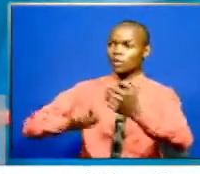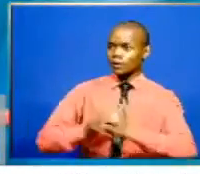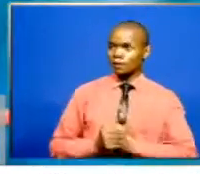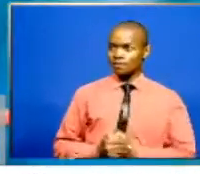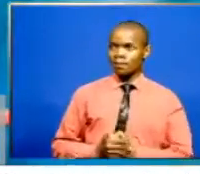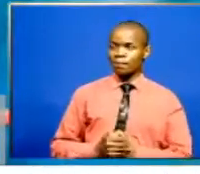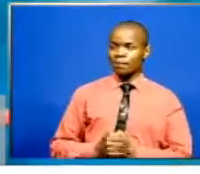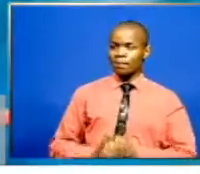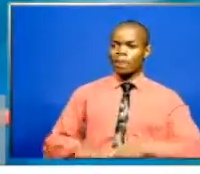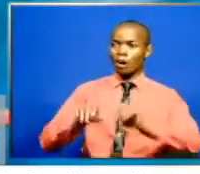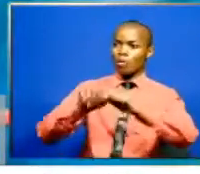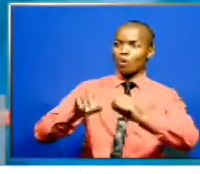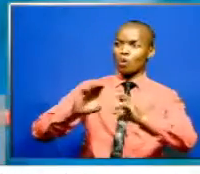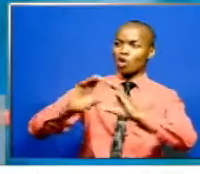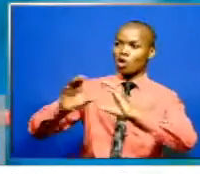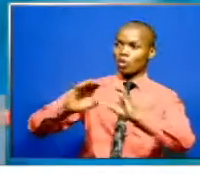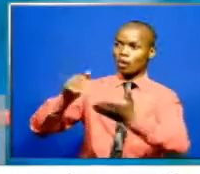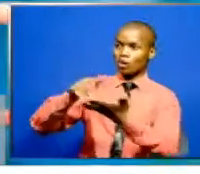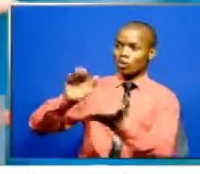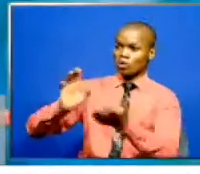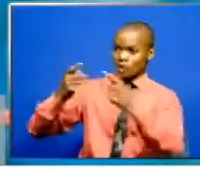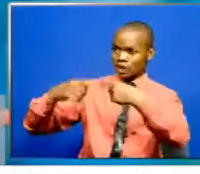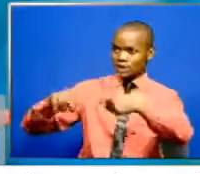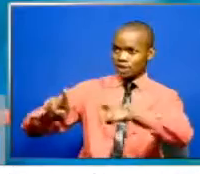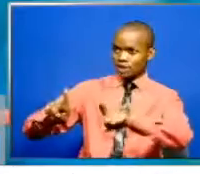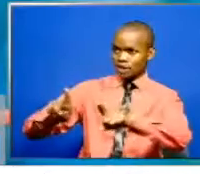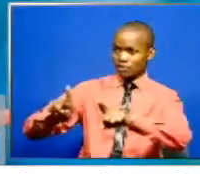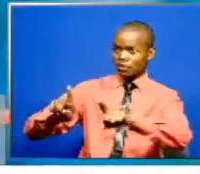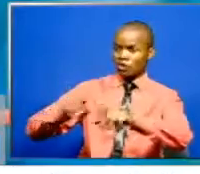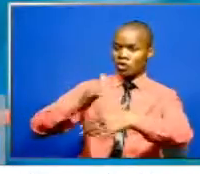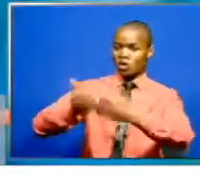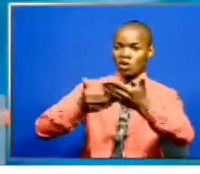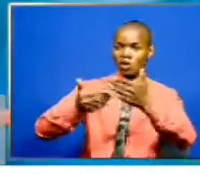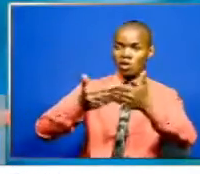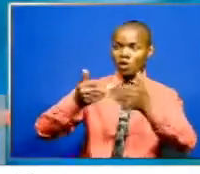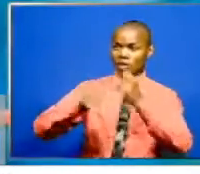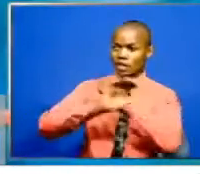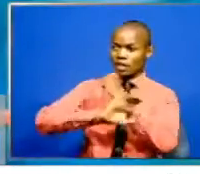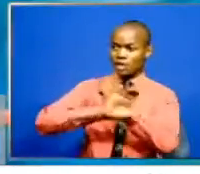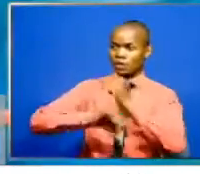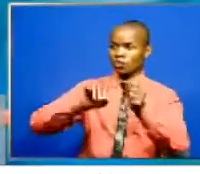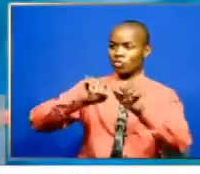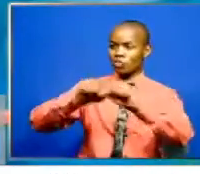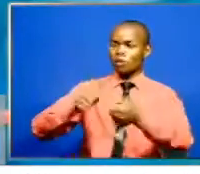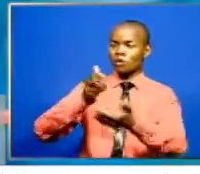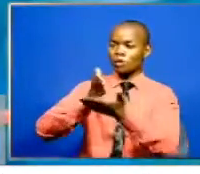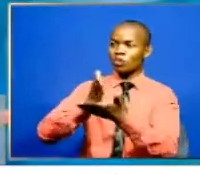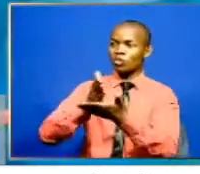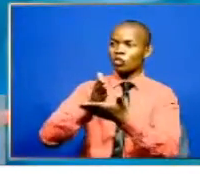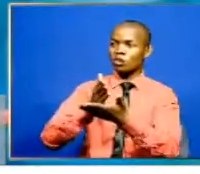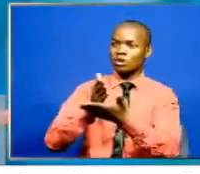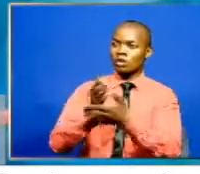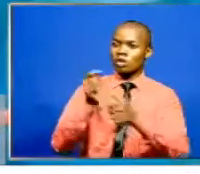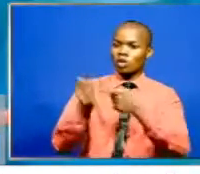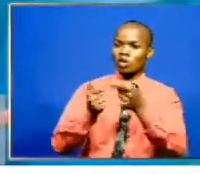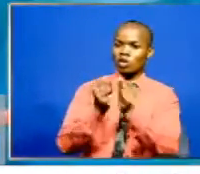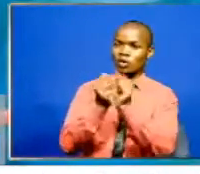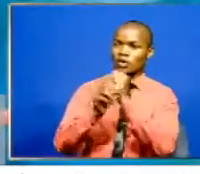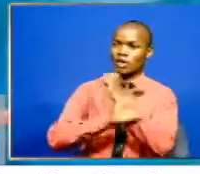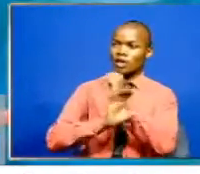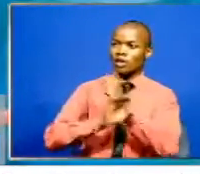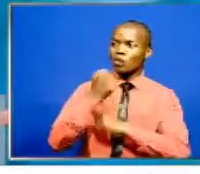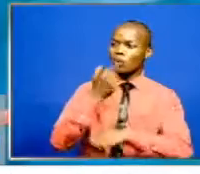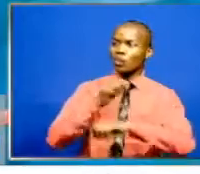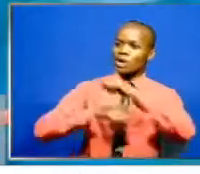to communicate more on the successes for other countries to emulate those countries who are really doing